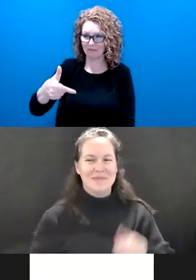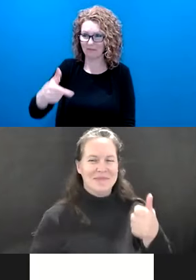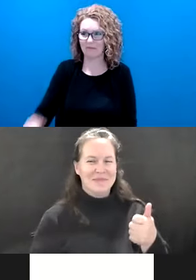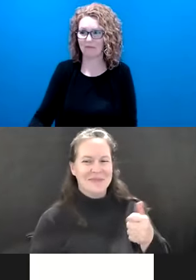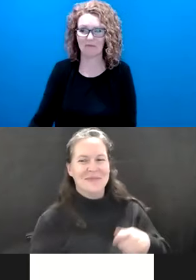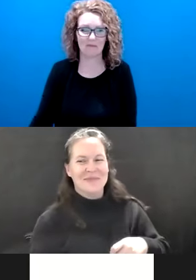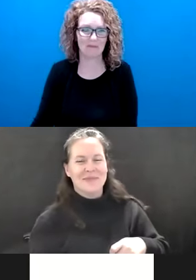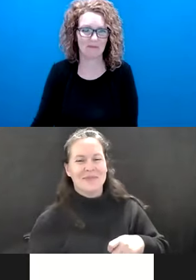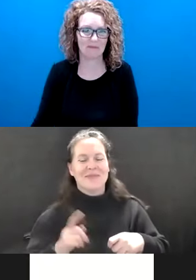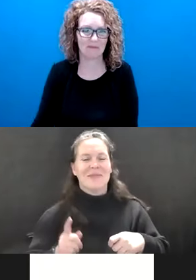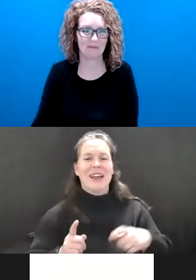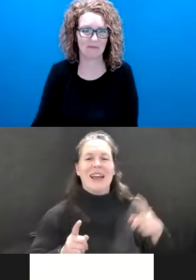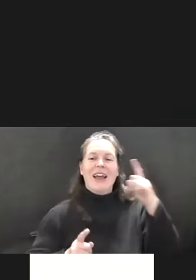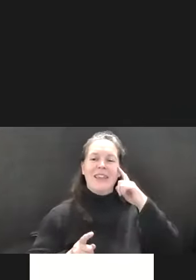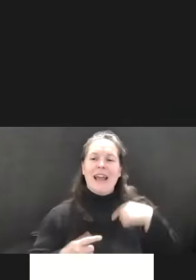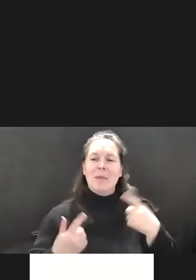So I think what I'm going to do